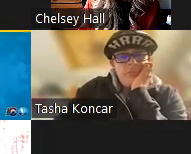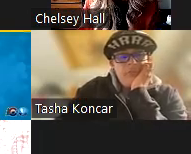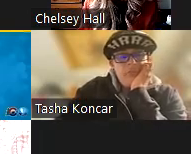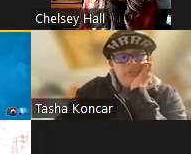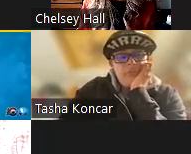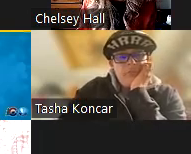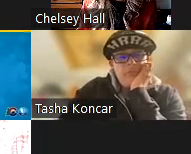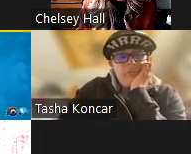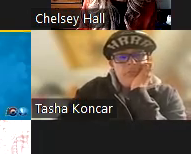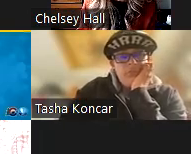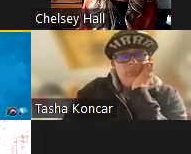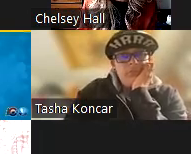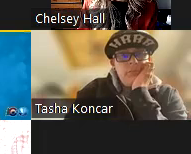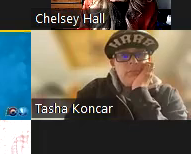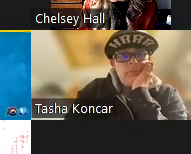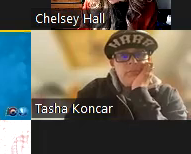Here.